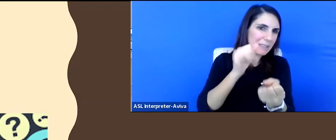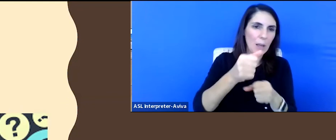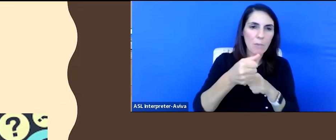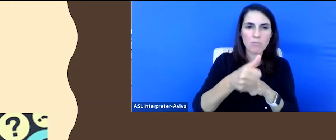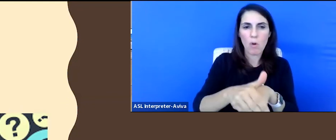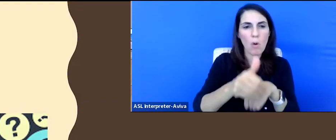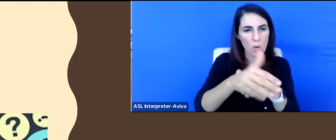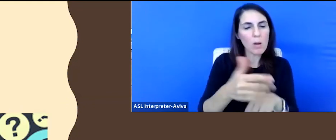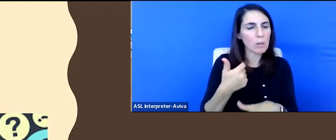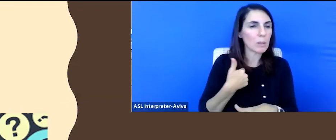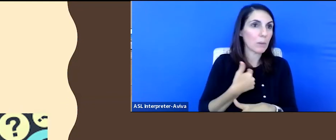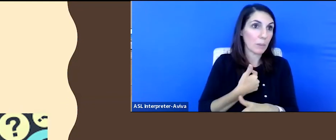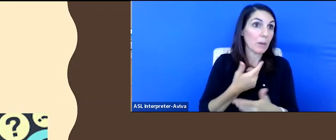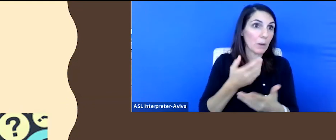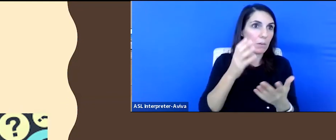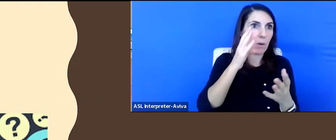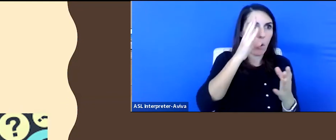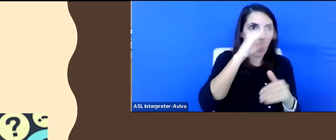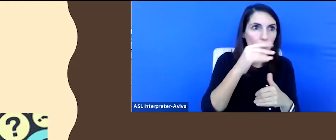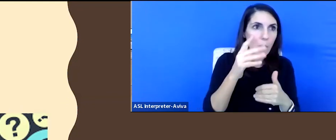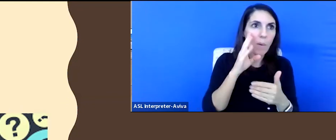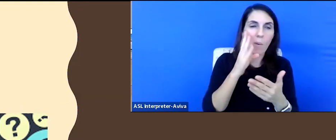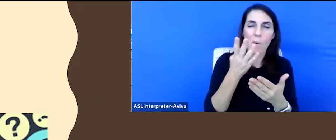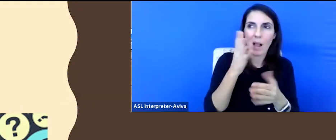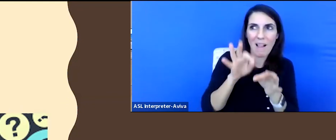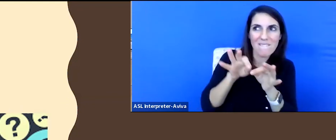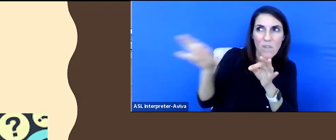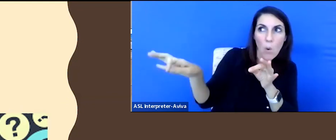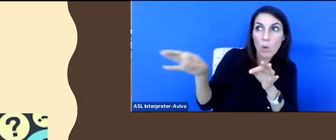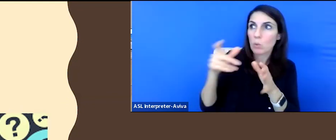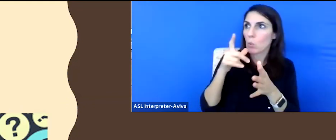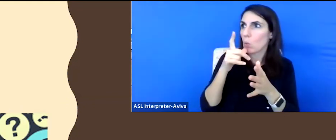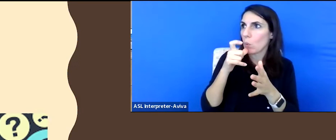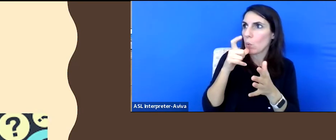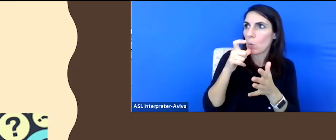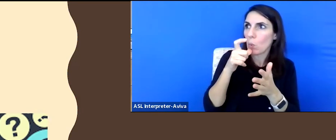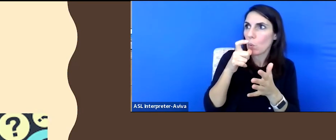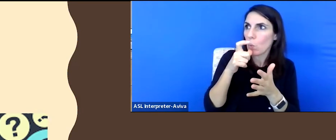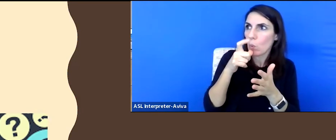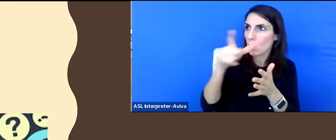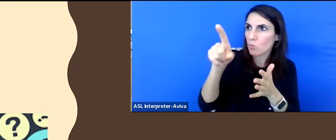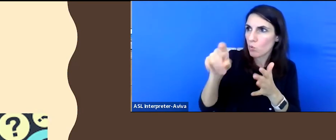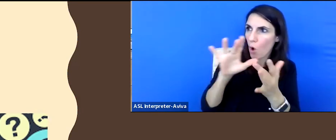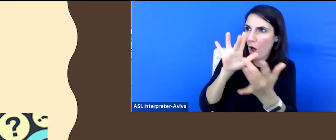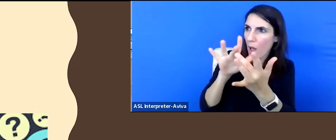is always hopefully to get you one step closer to who would have the information you're looking for.